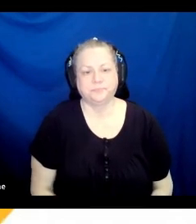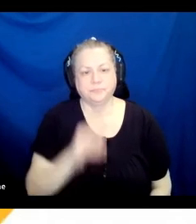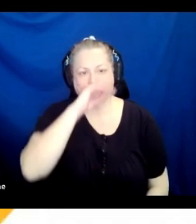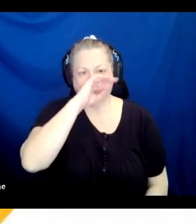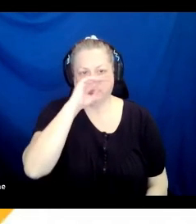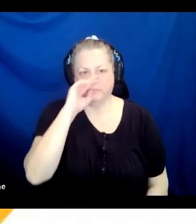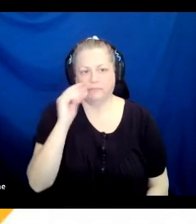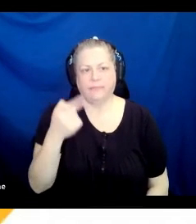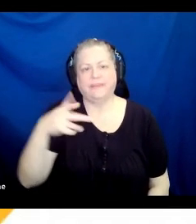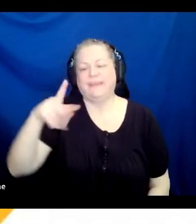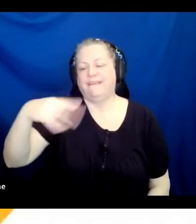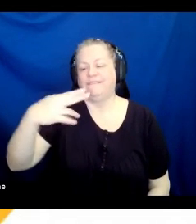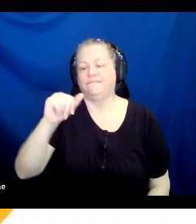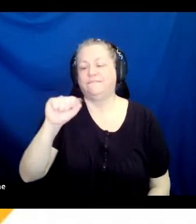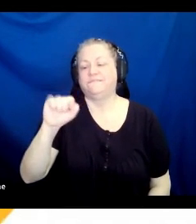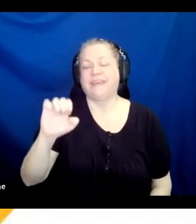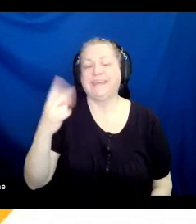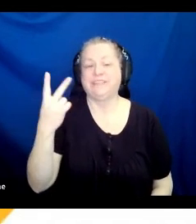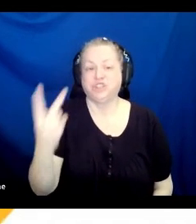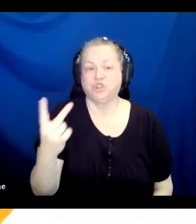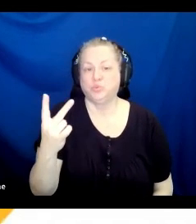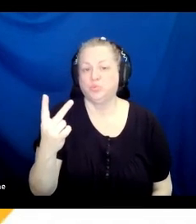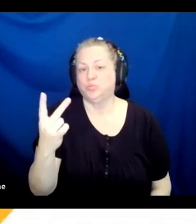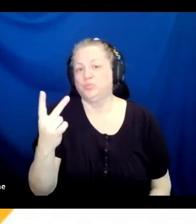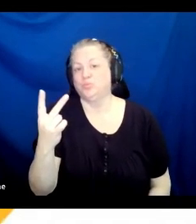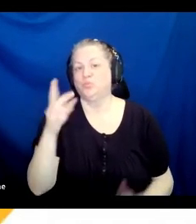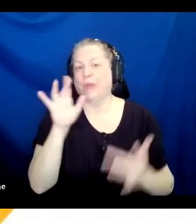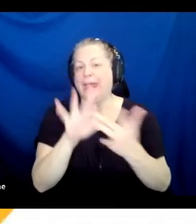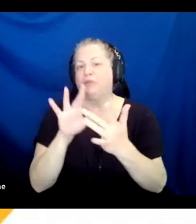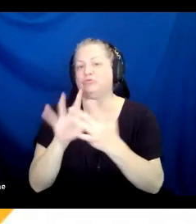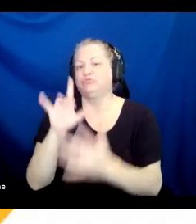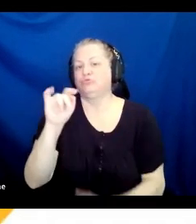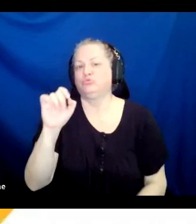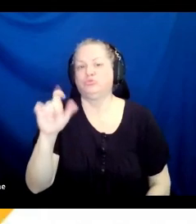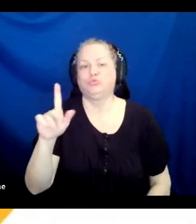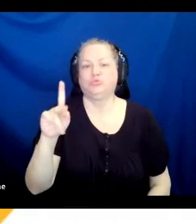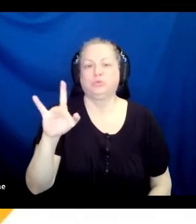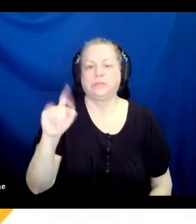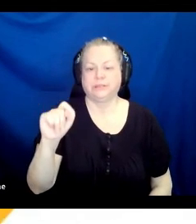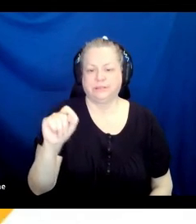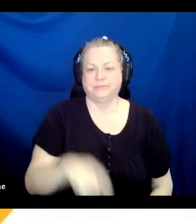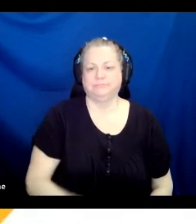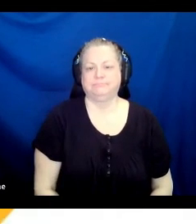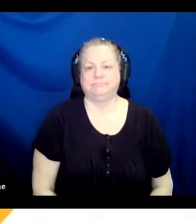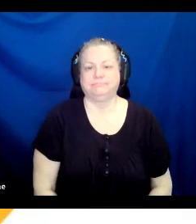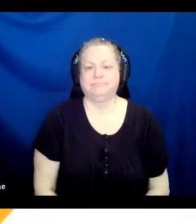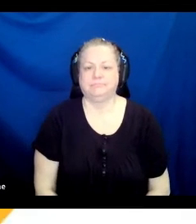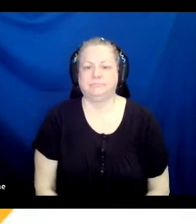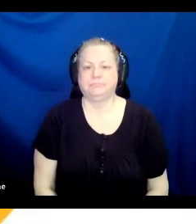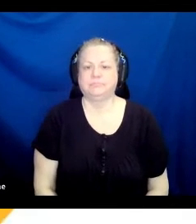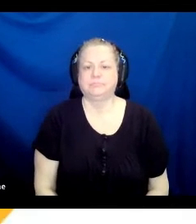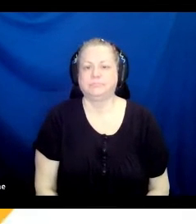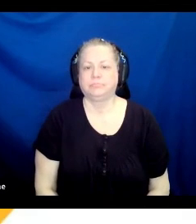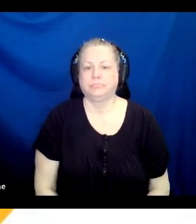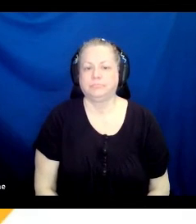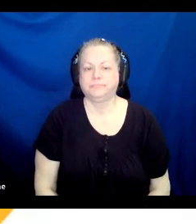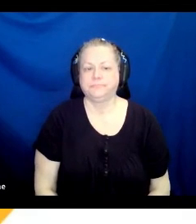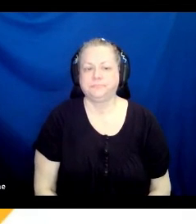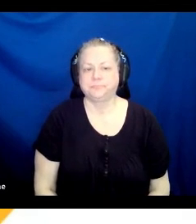the phase 2 redeterminations outreach kit. Here's the link here at the bottom of this slide, where I told you there's